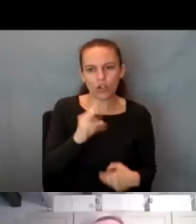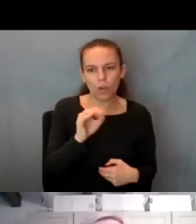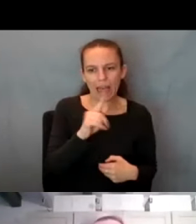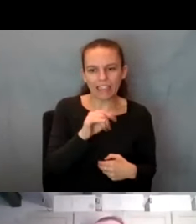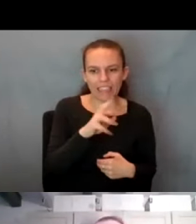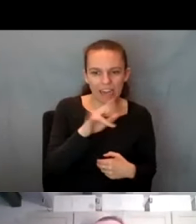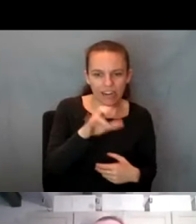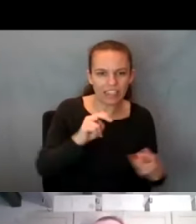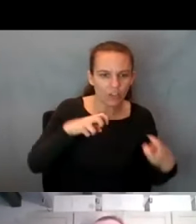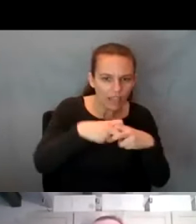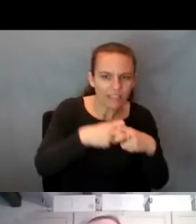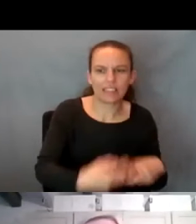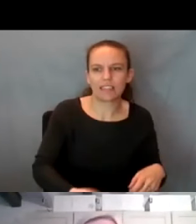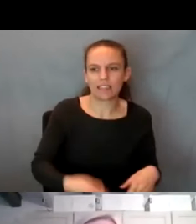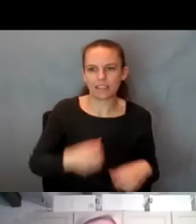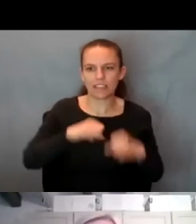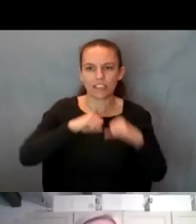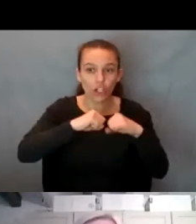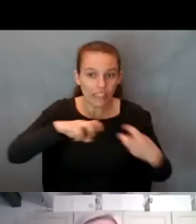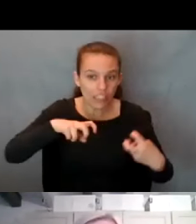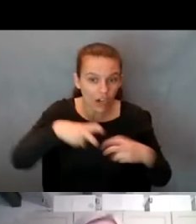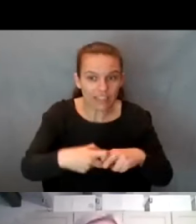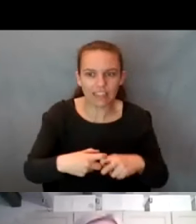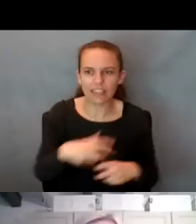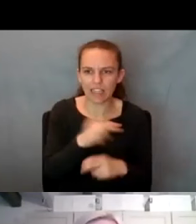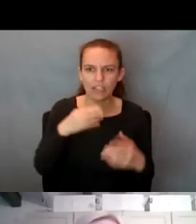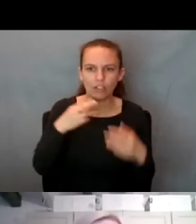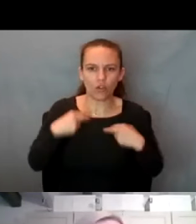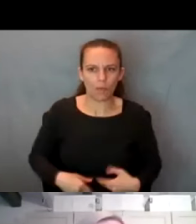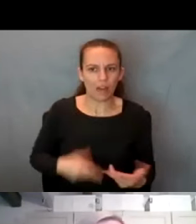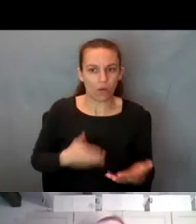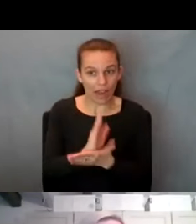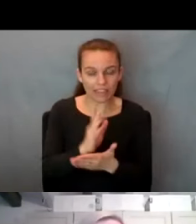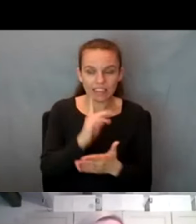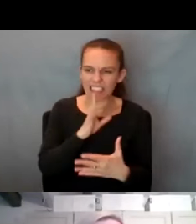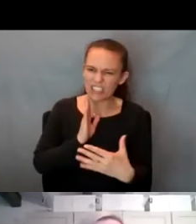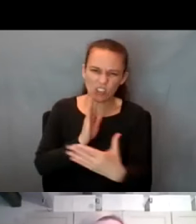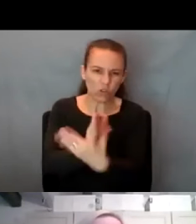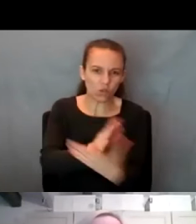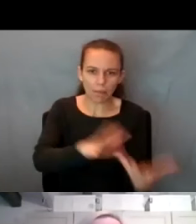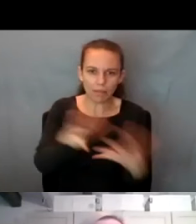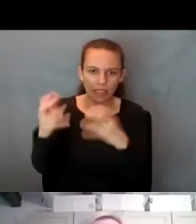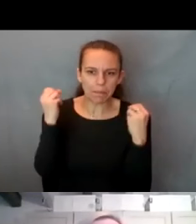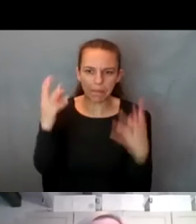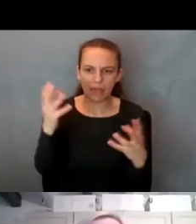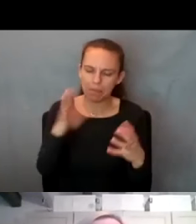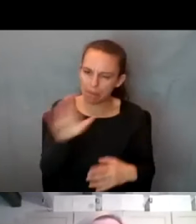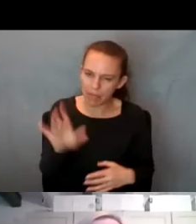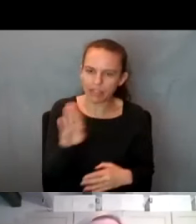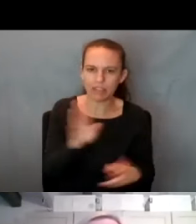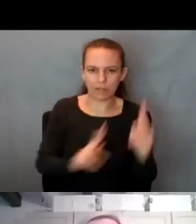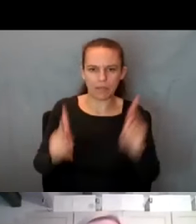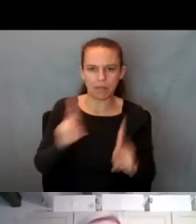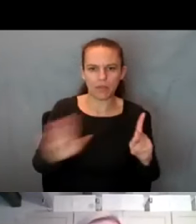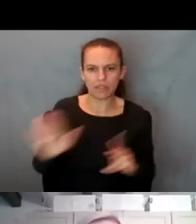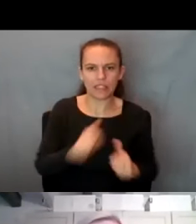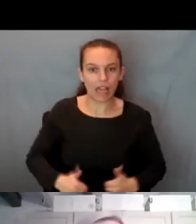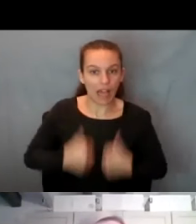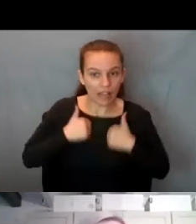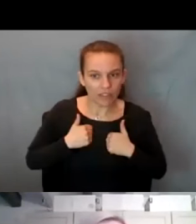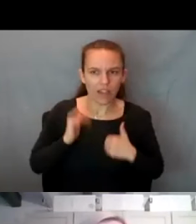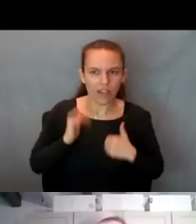rights crisis. It has disrupted billions of people's lives and our families, and